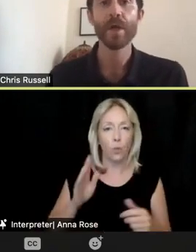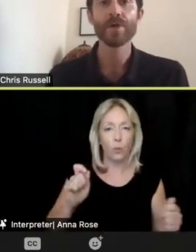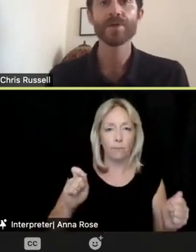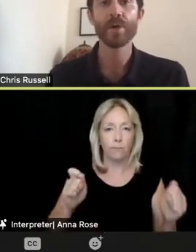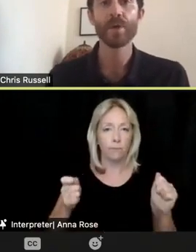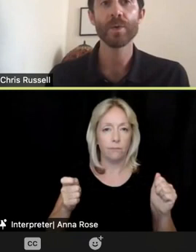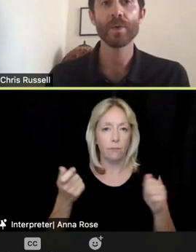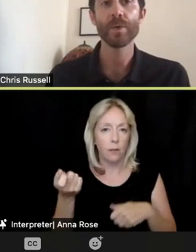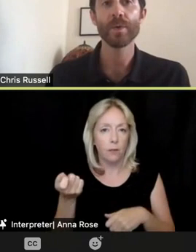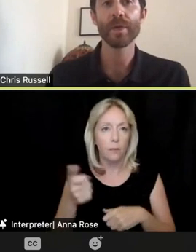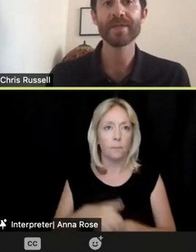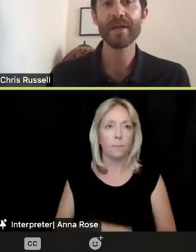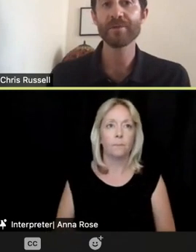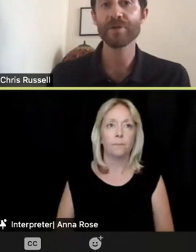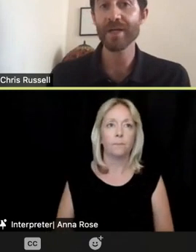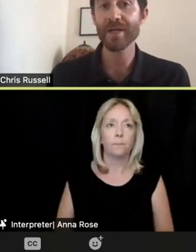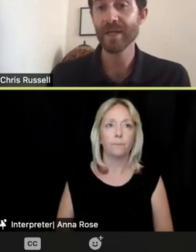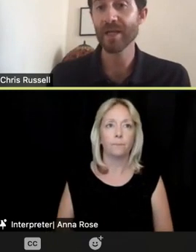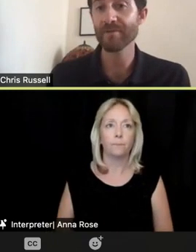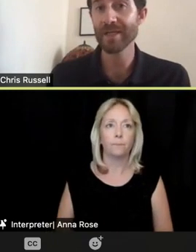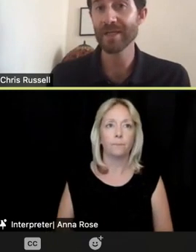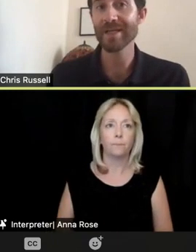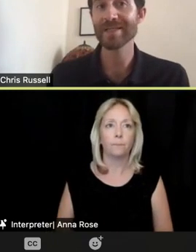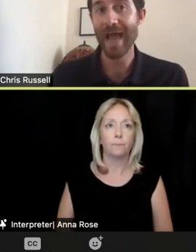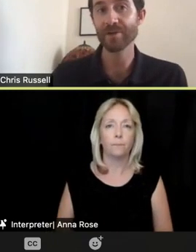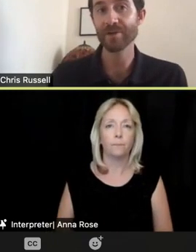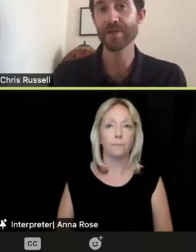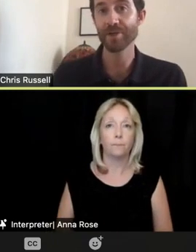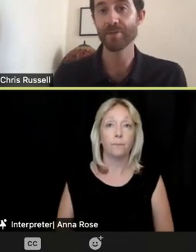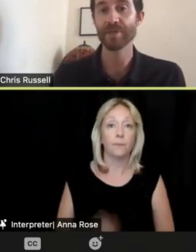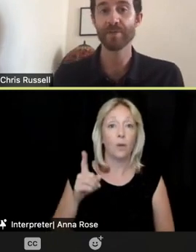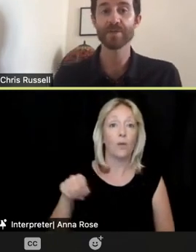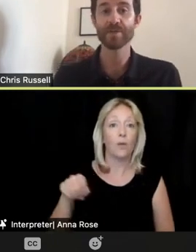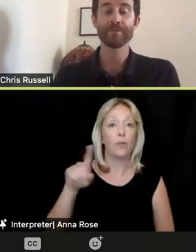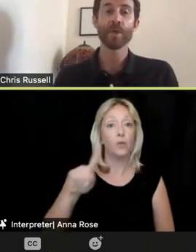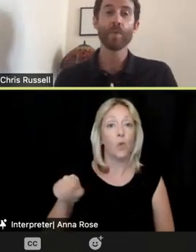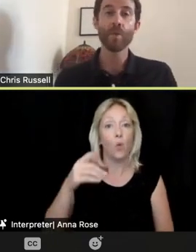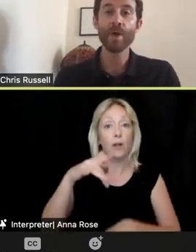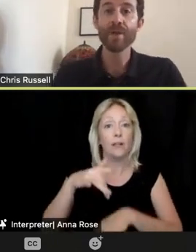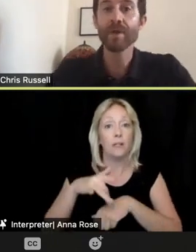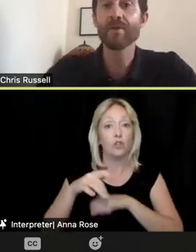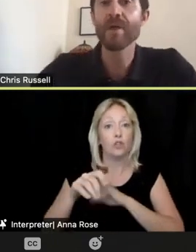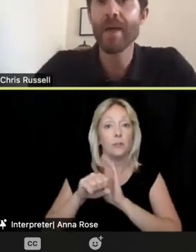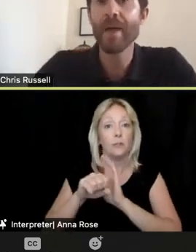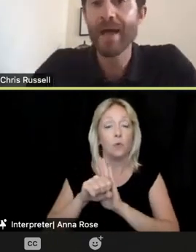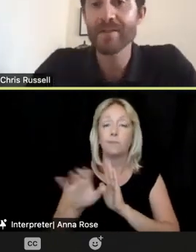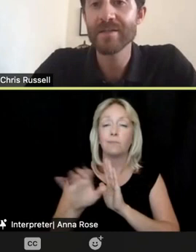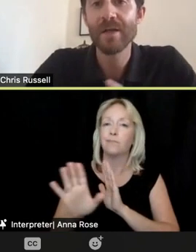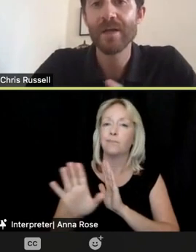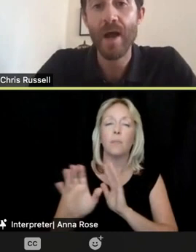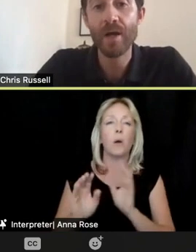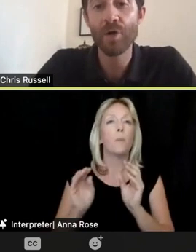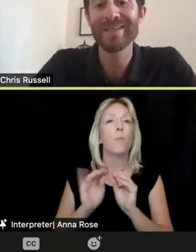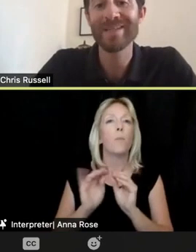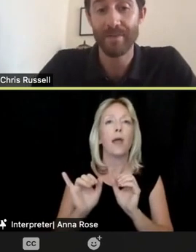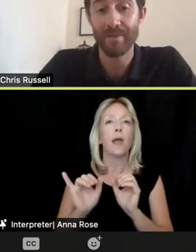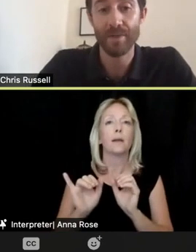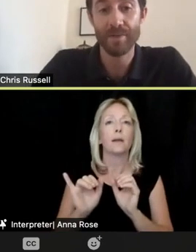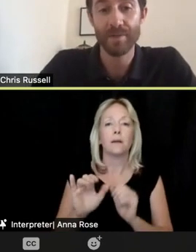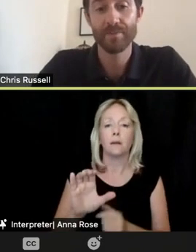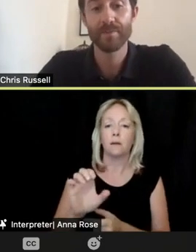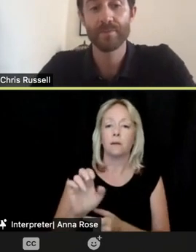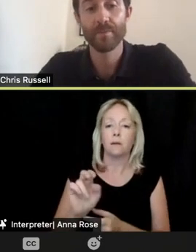go. So instead of just thinking of these as tactile, tangible symbols, we want to think of them as